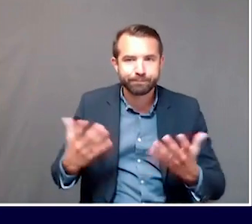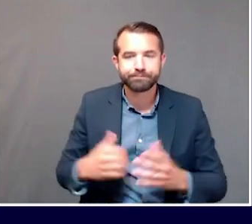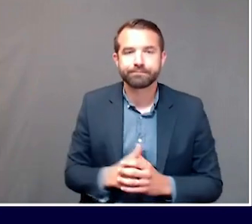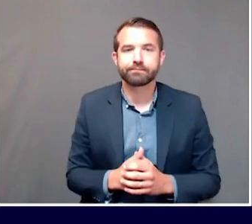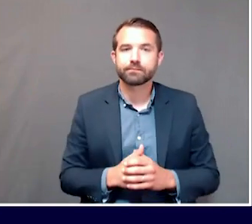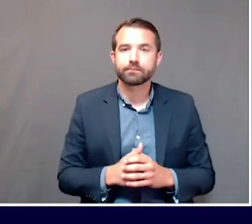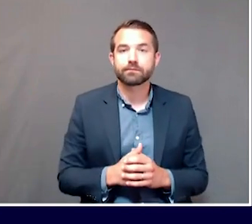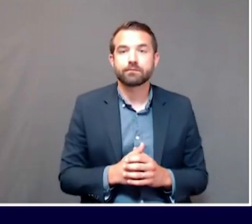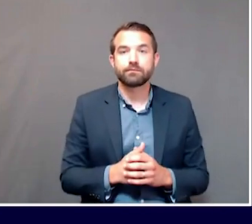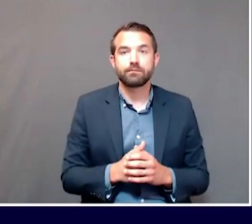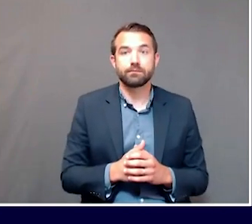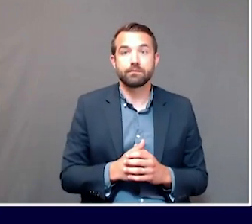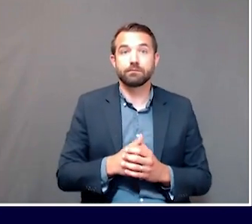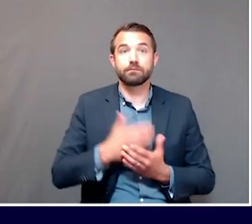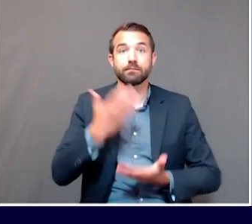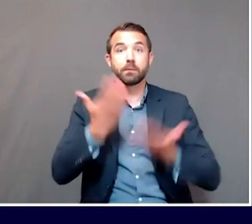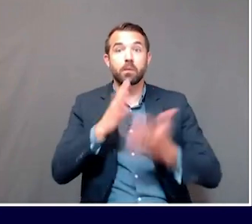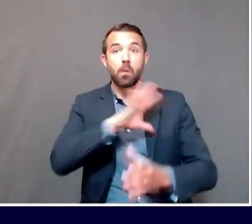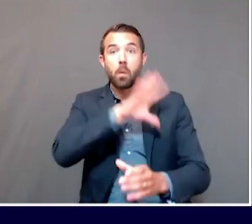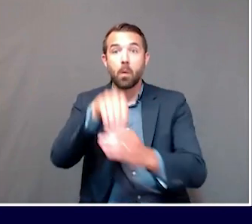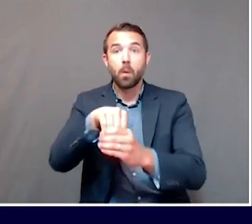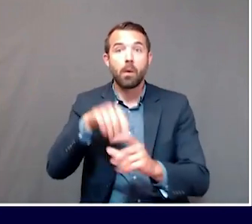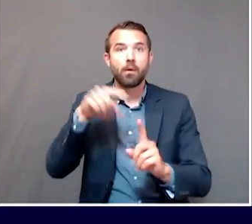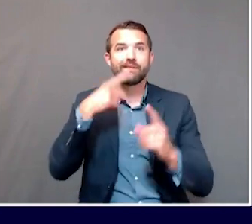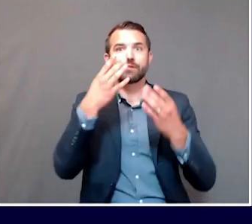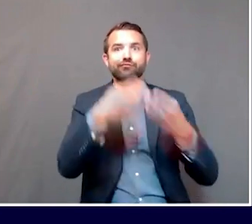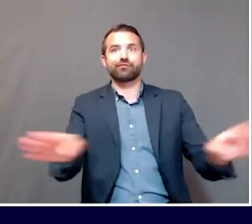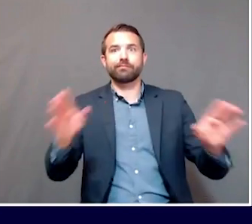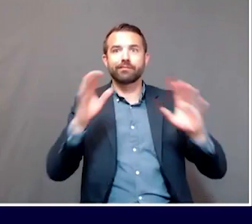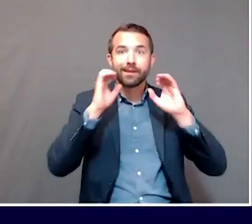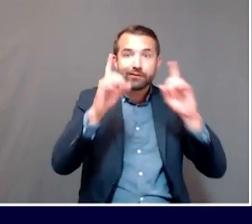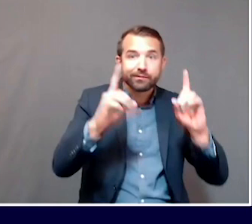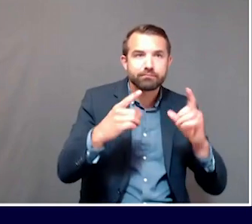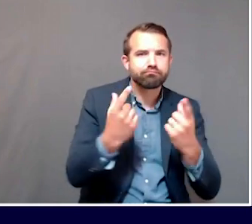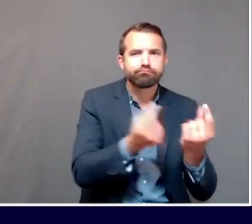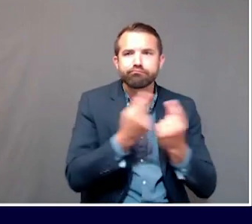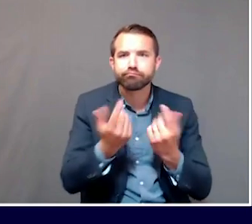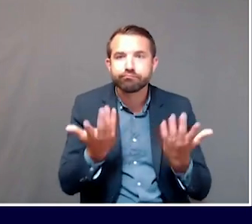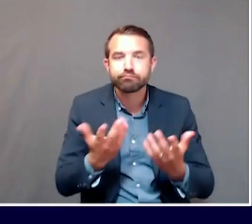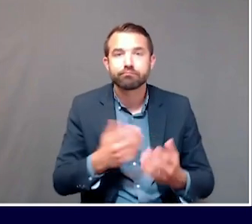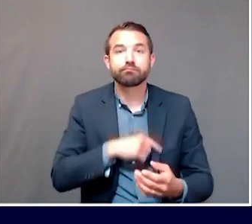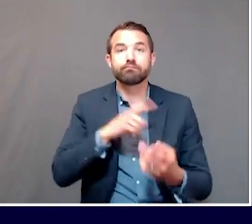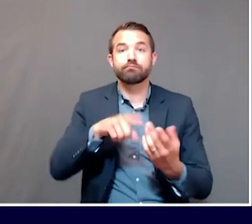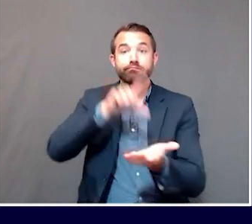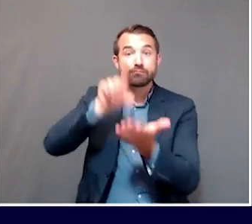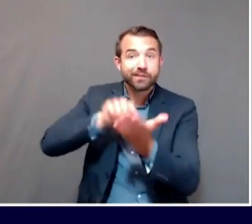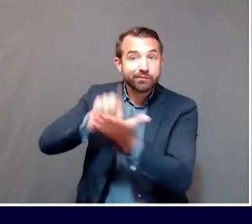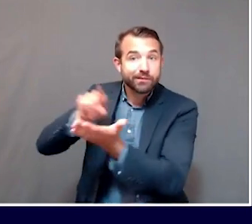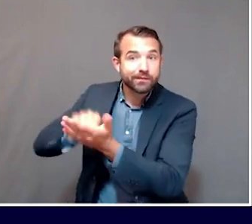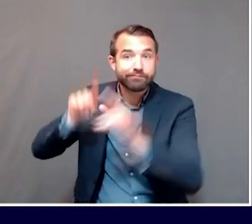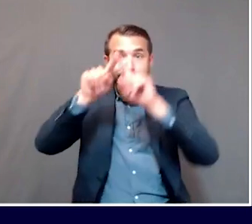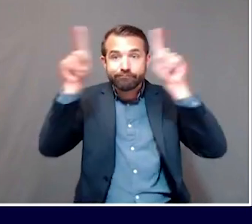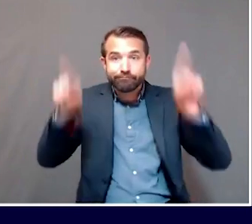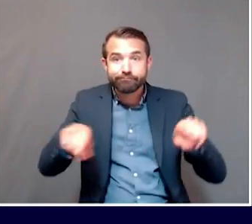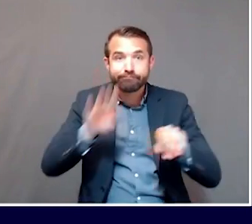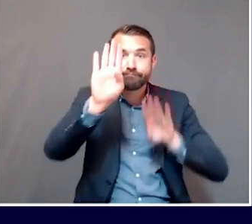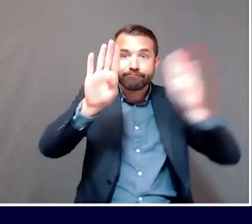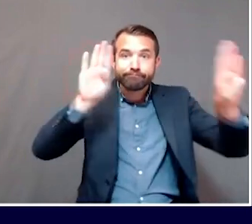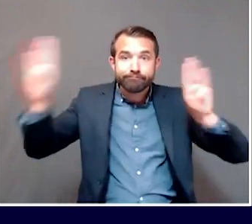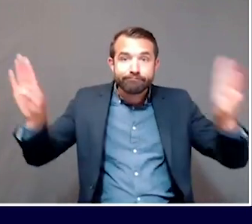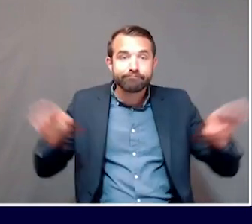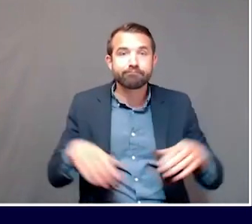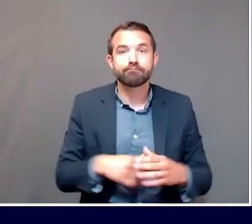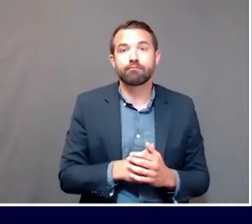public education activities, such as printing and posting COVID-19 prevention information. 2,